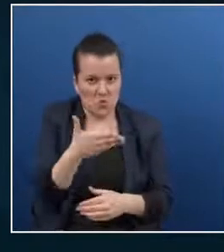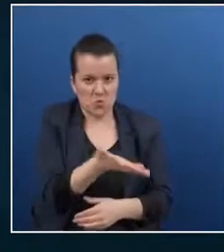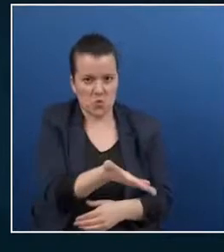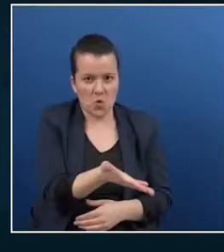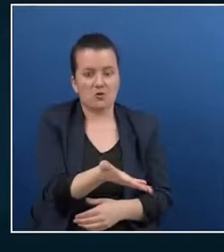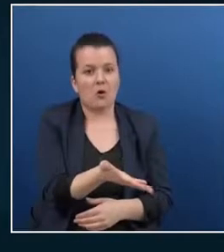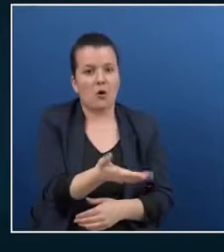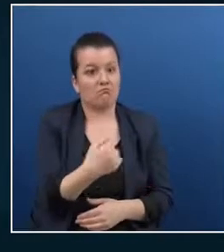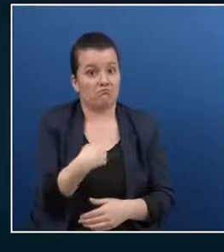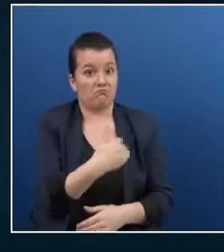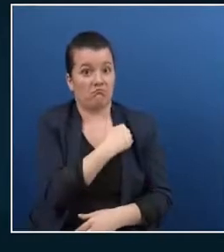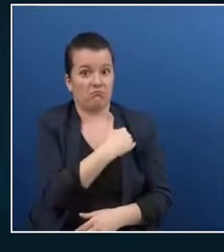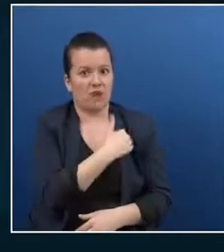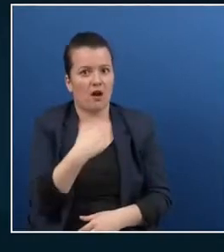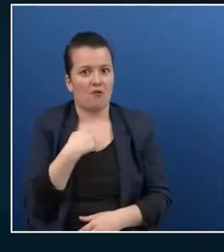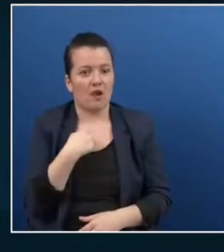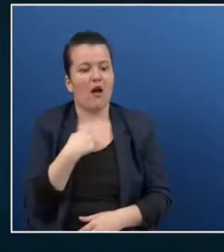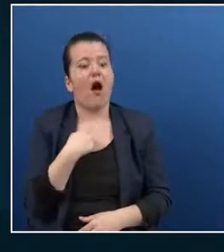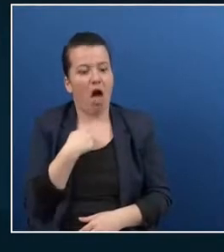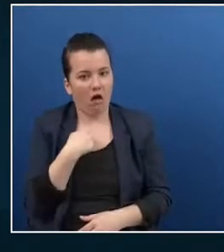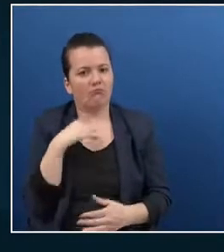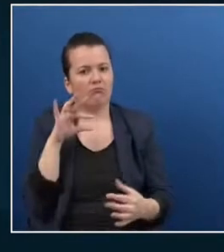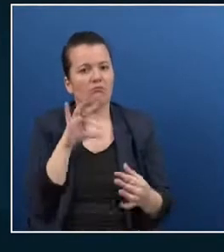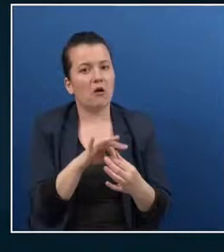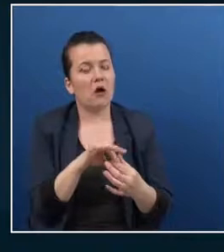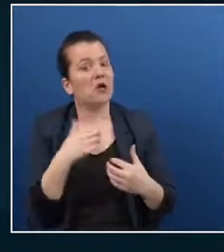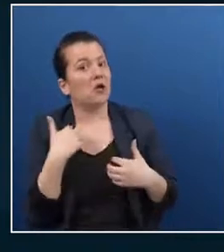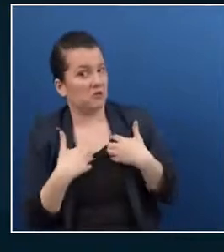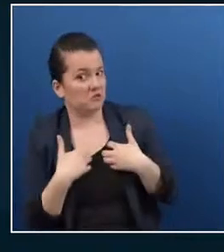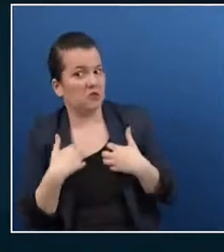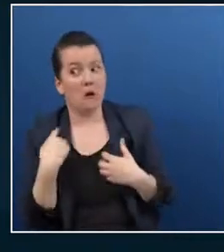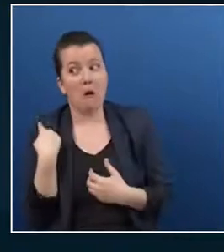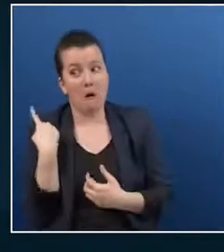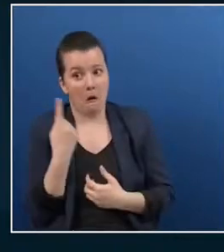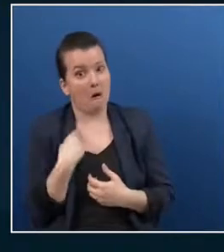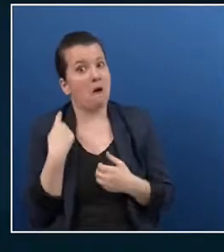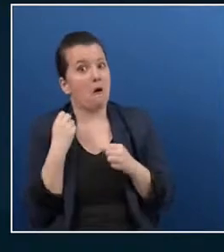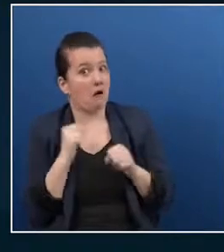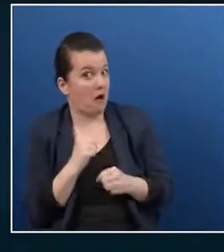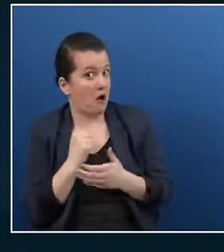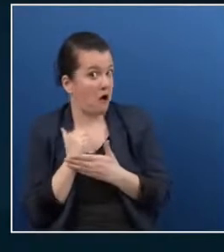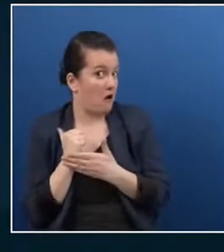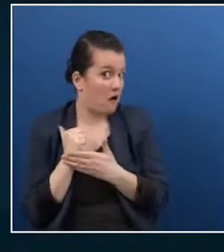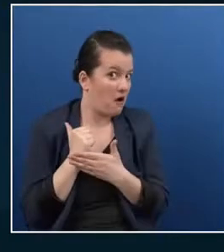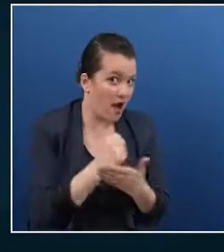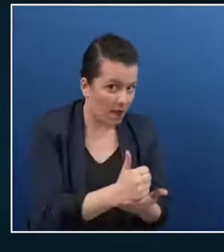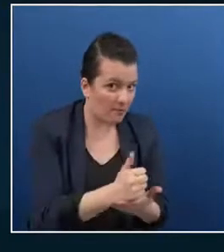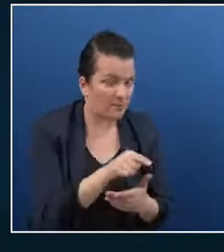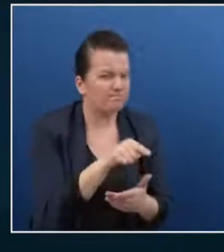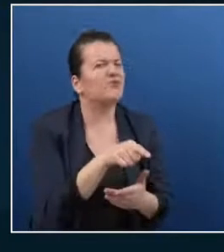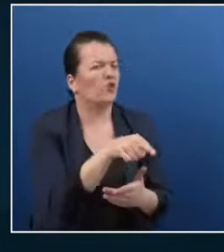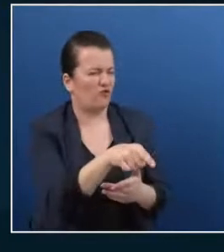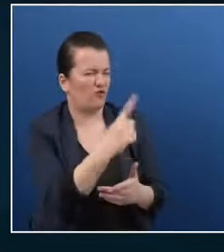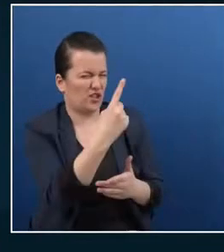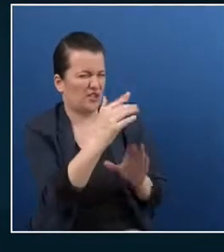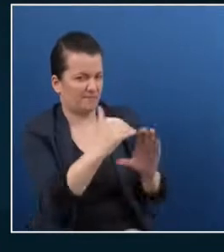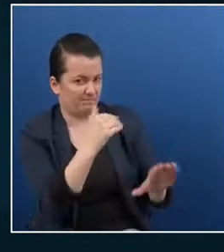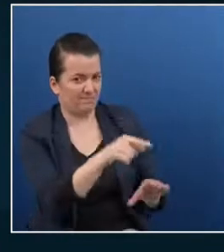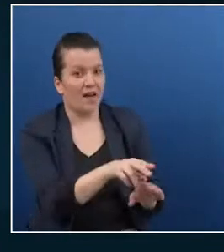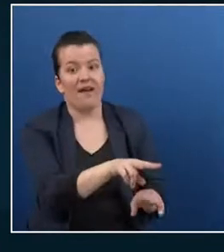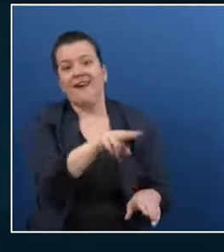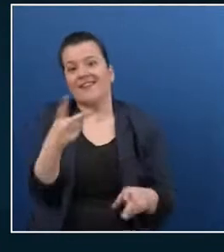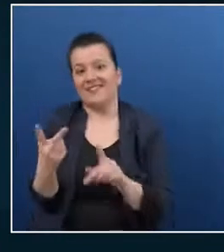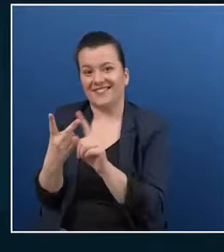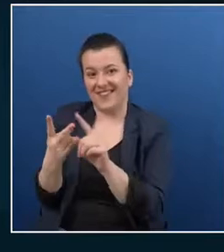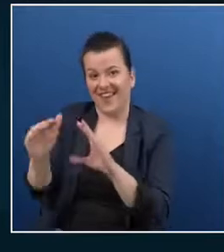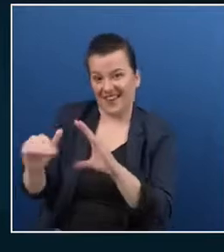that's interesting. All right, I think we can help you. And then the second call came in, and this was from an organization called the Red Panda Network.